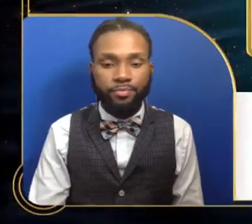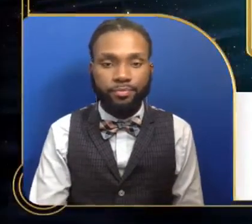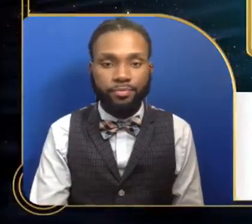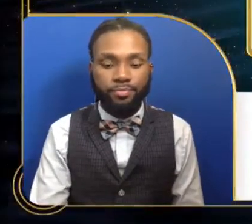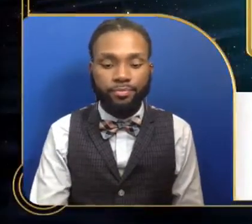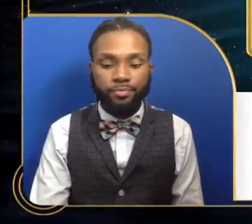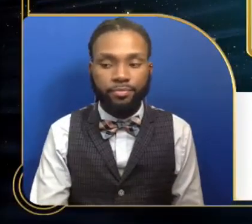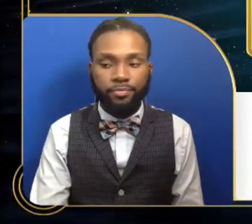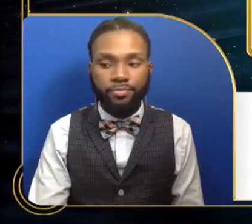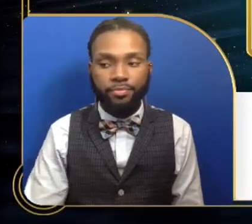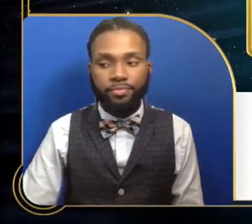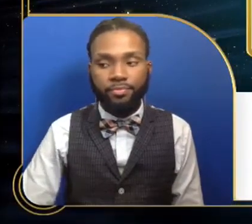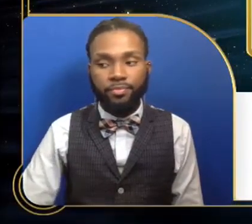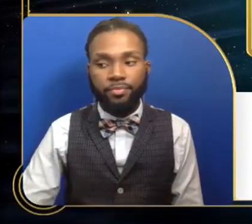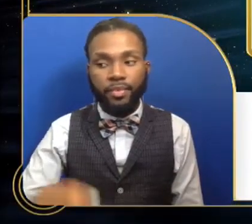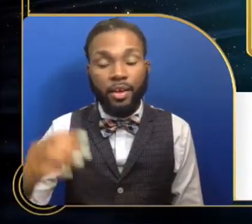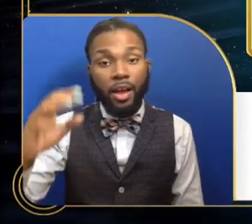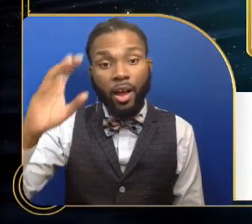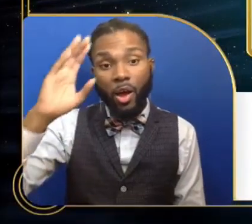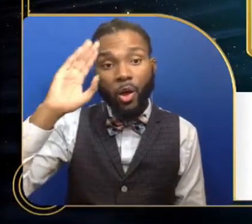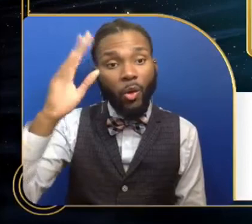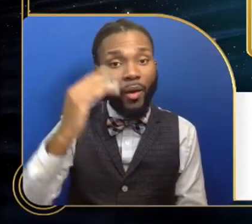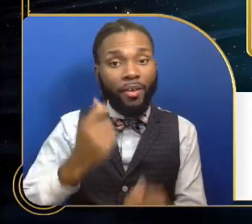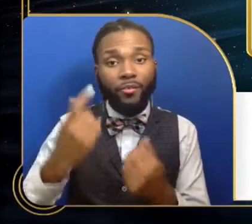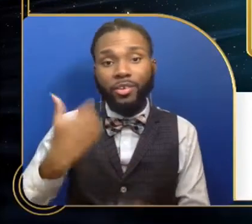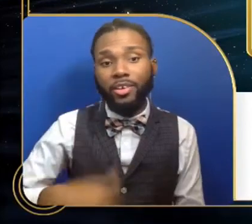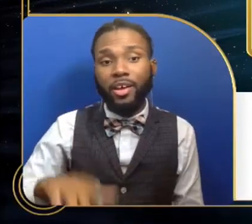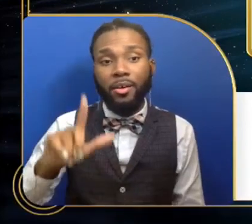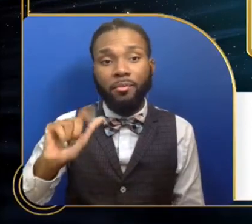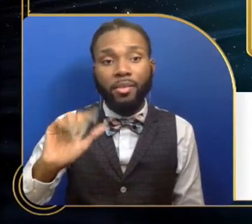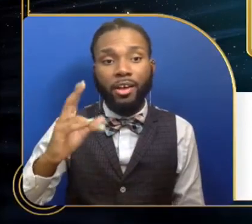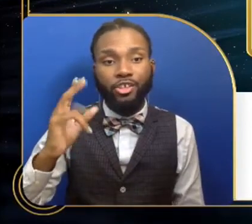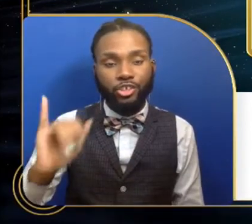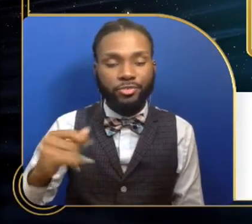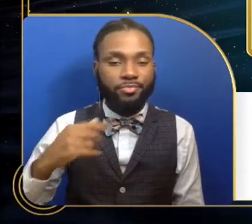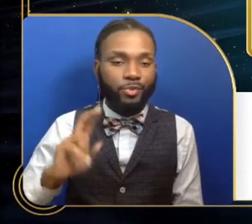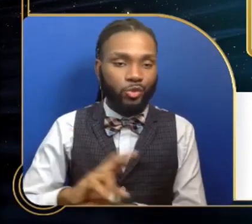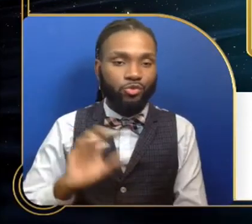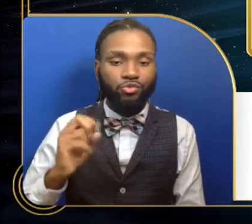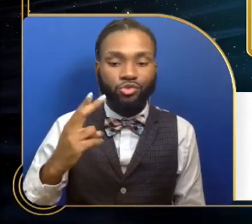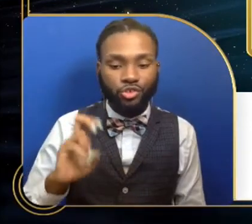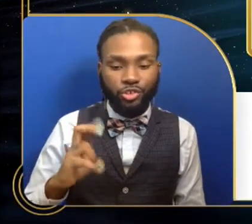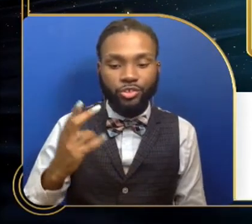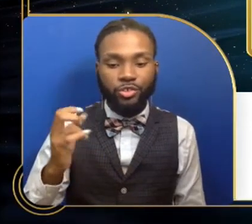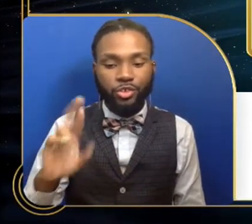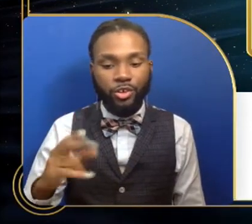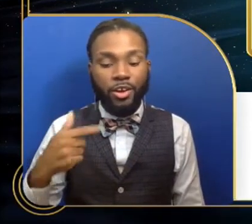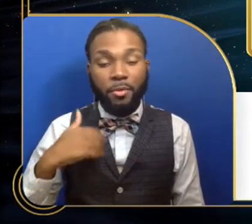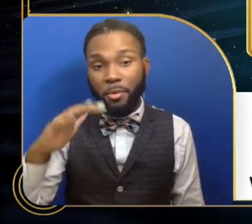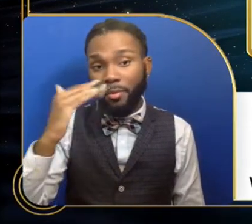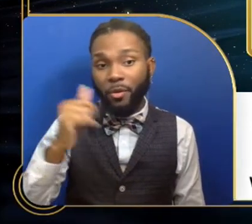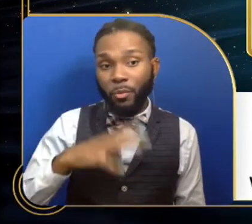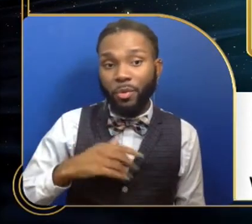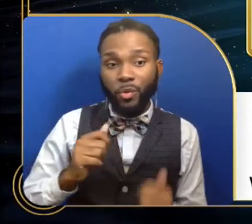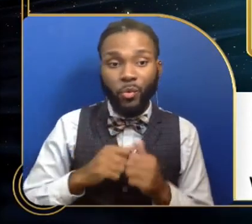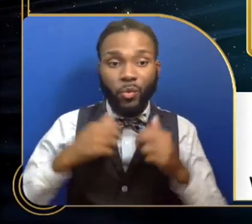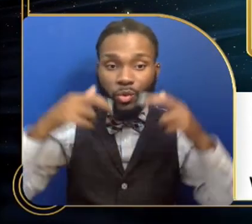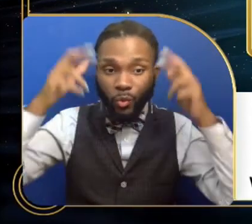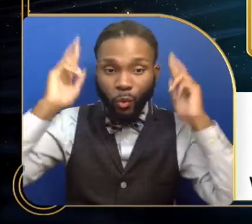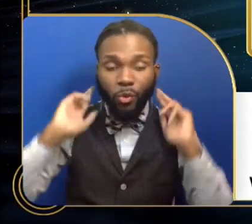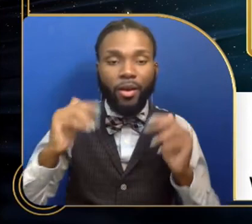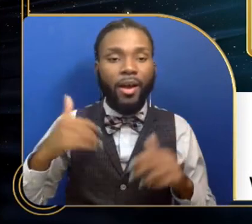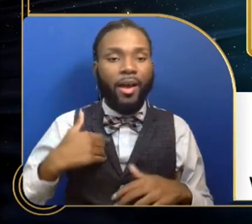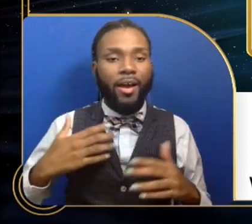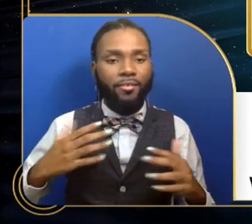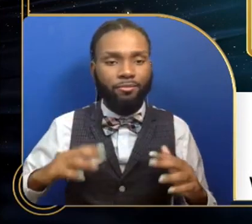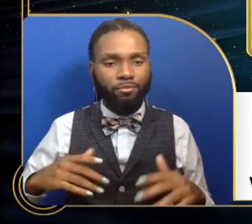Hello everyone, my name is Lachi, she, her, and I'm a Black woman with cornrows. I am wearing a short red dress and I'm holding